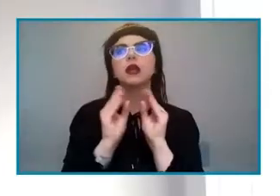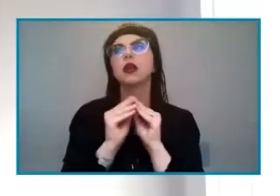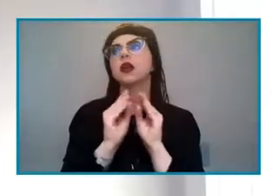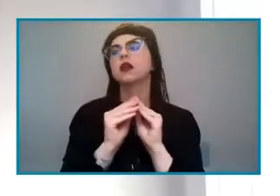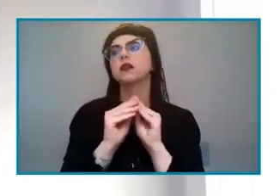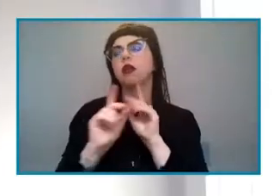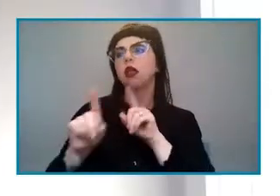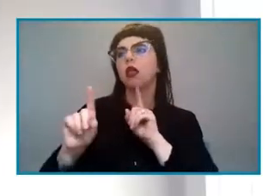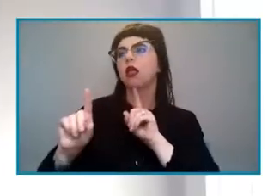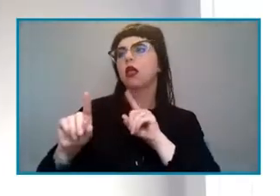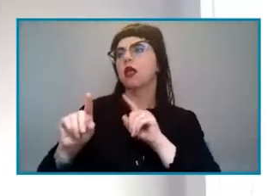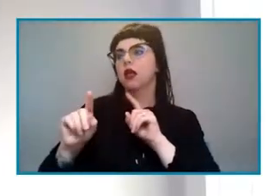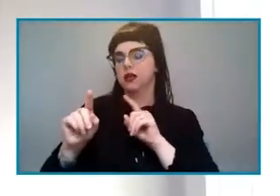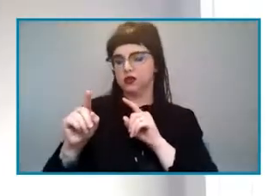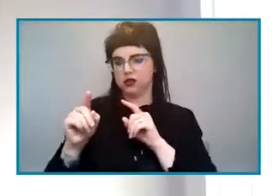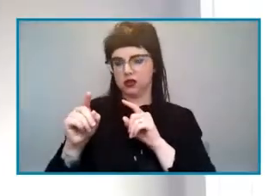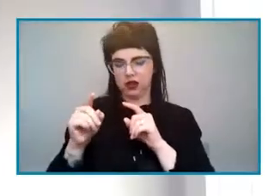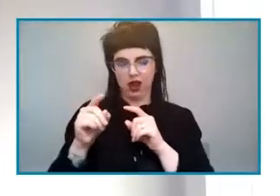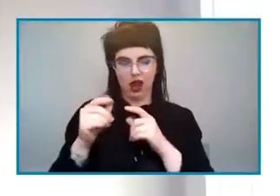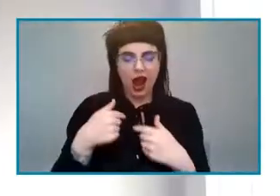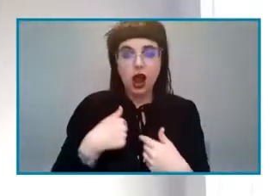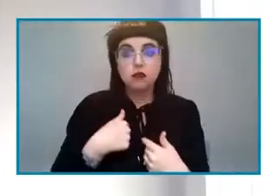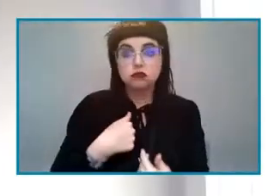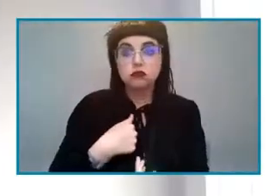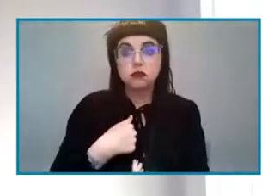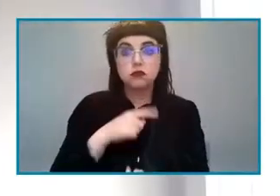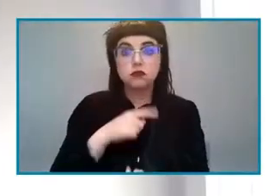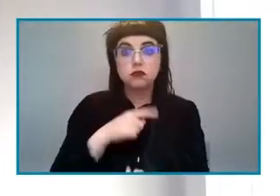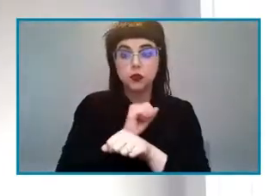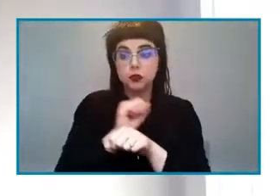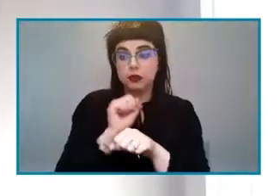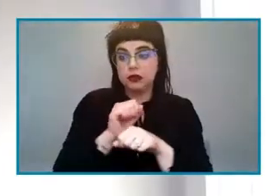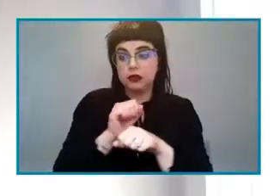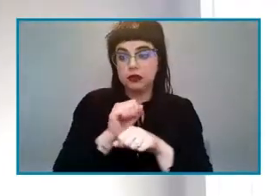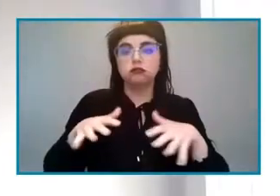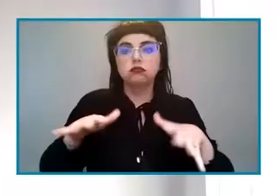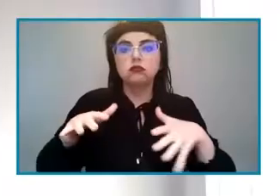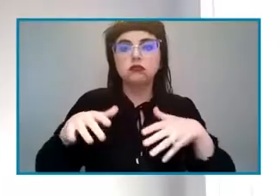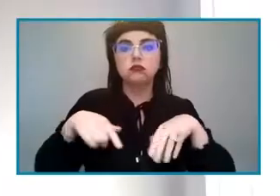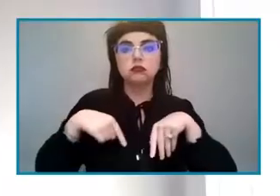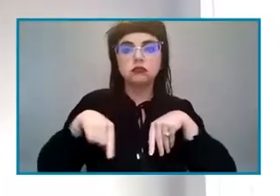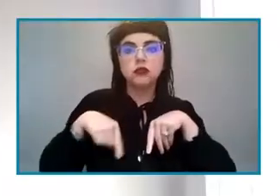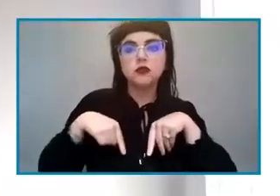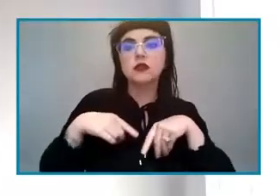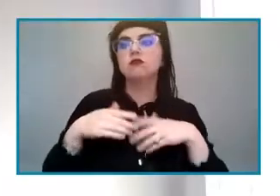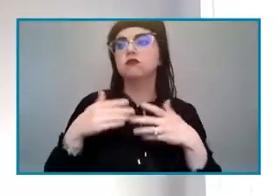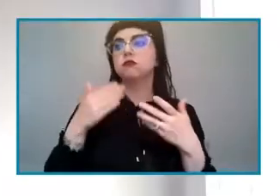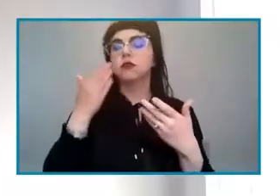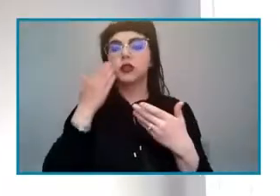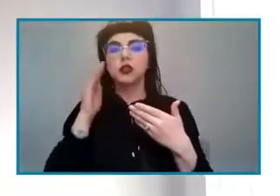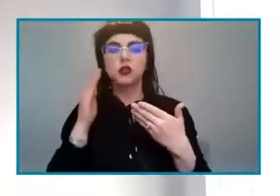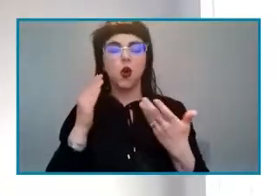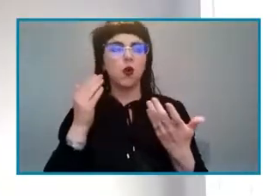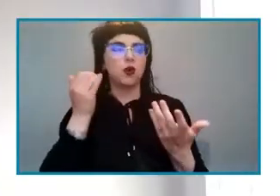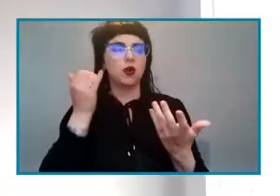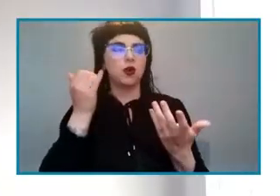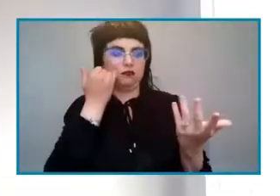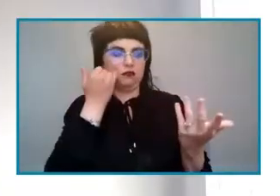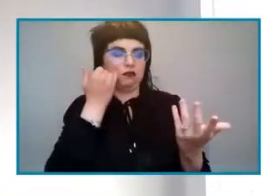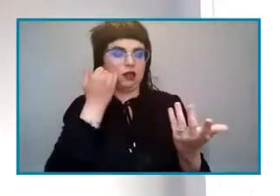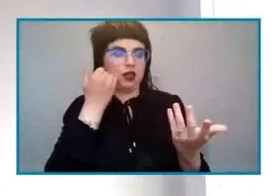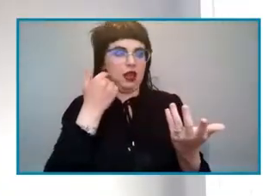about outcomes, I was nervous about what would come of it. I didn't know if I'd be any good at it when I hear evaluation